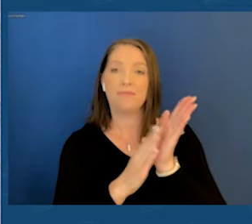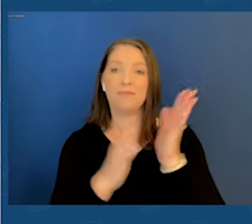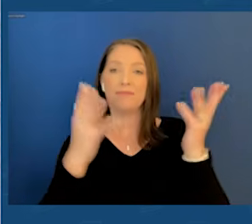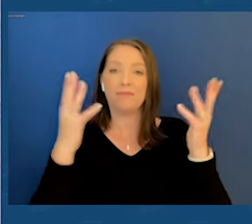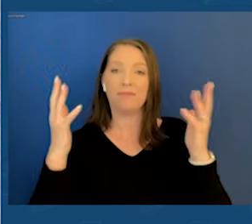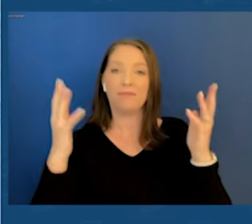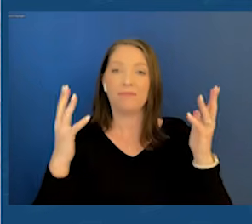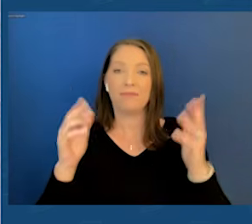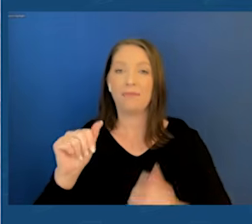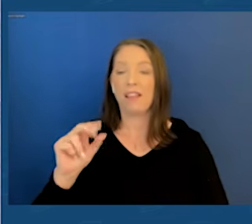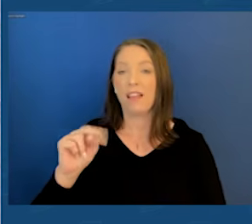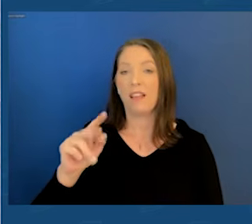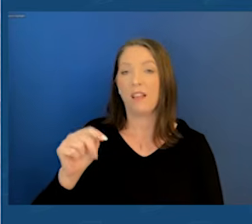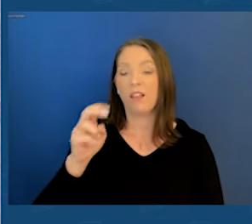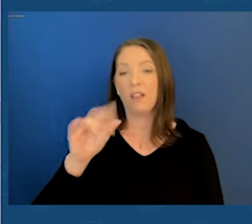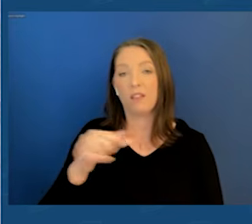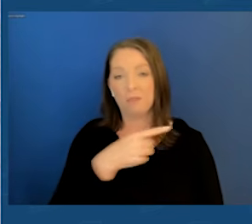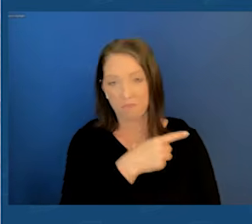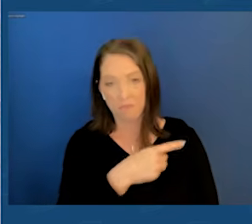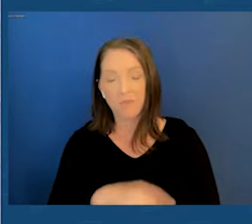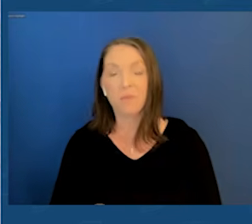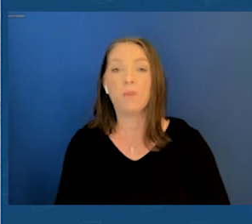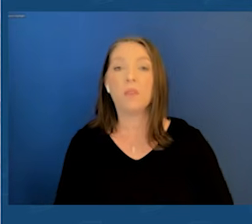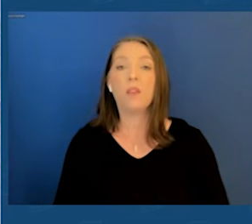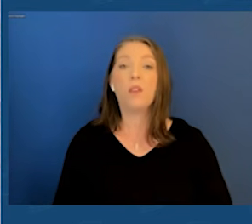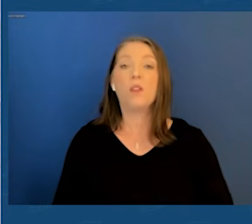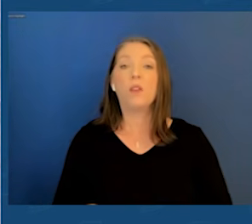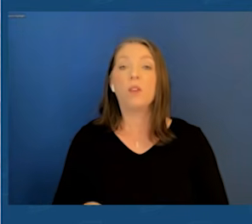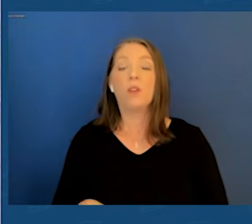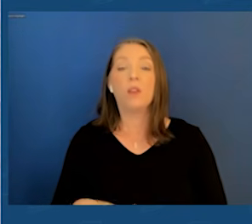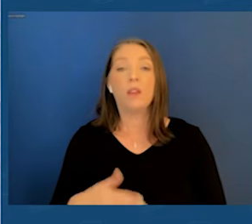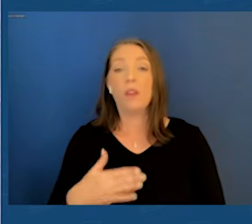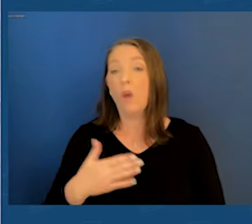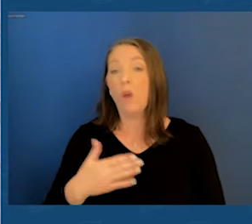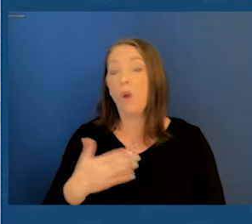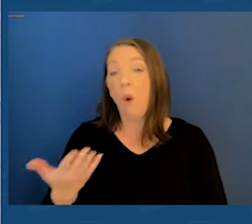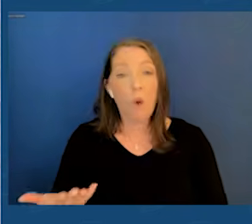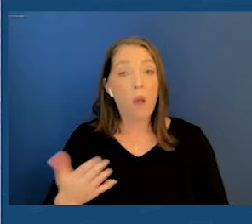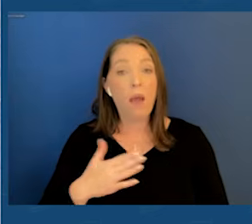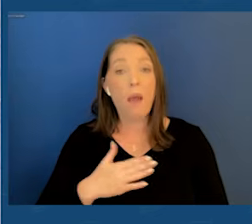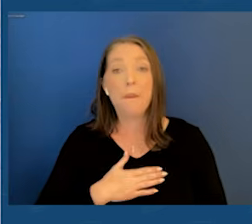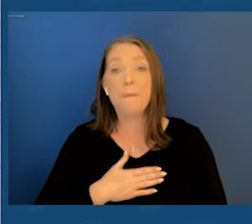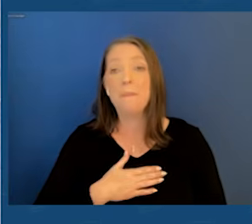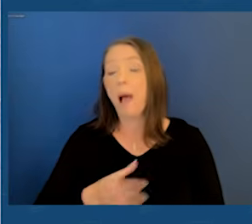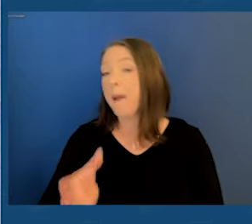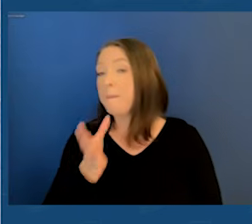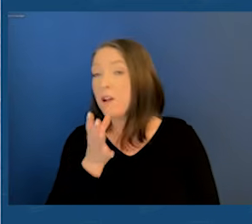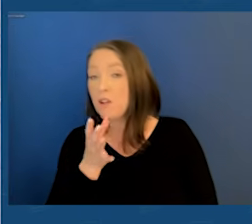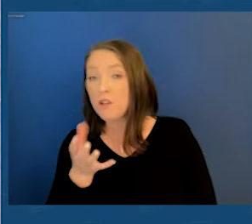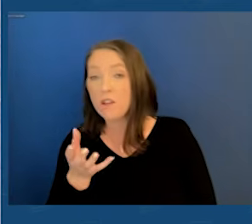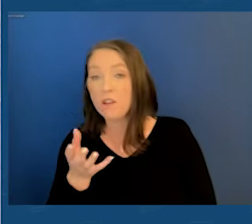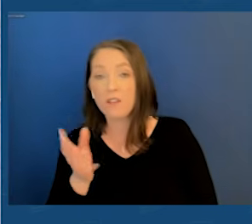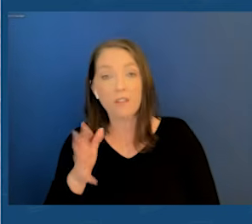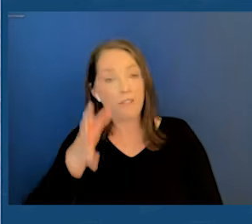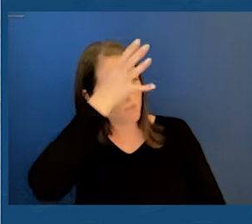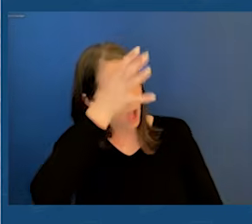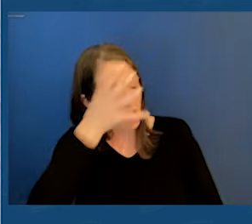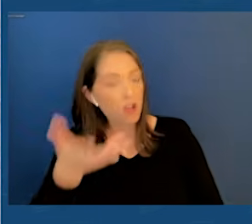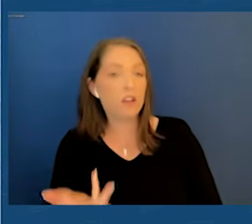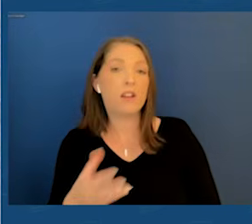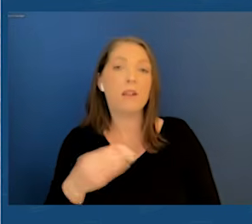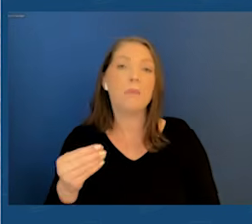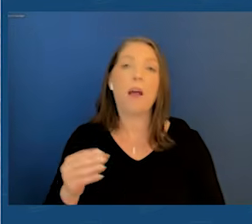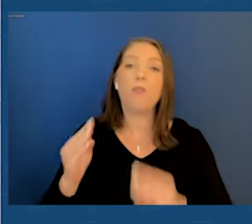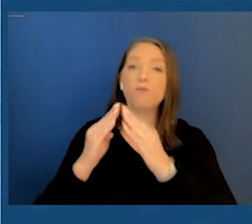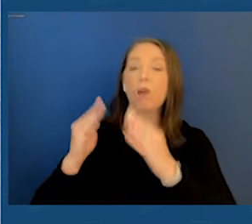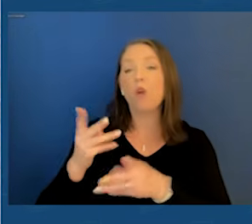Anthony, so on behalf of my sharecropper mother, my father, and my domestic